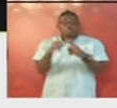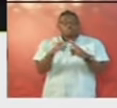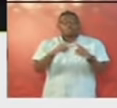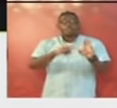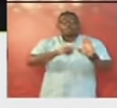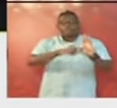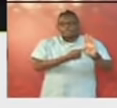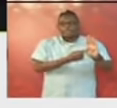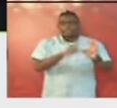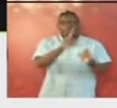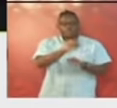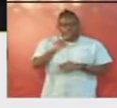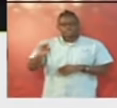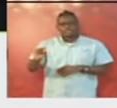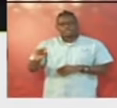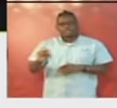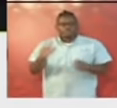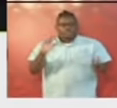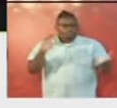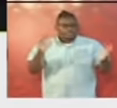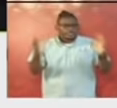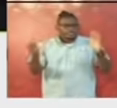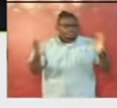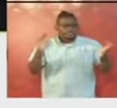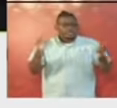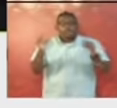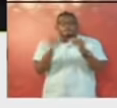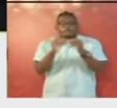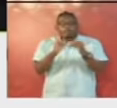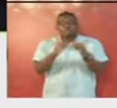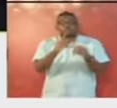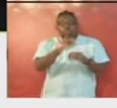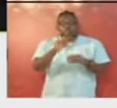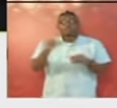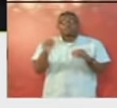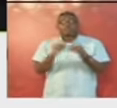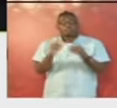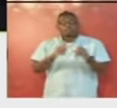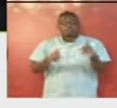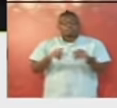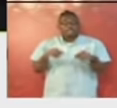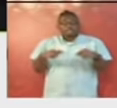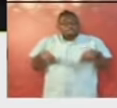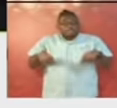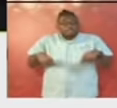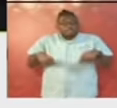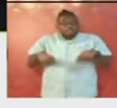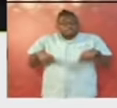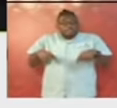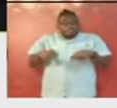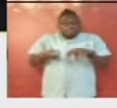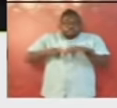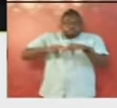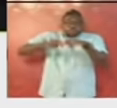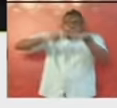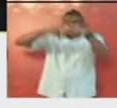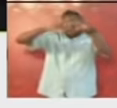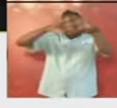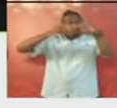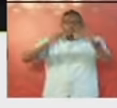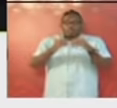the pandemic, and they saw significantly higher levels of anxiety being reported. Although it dropped